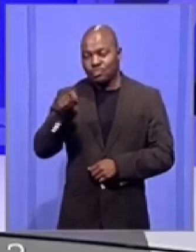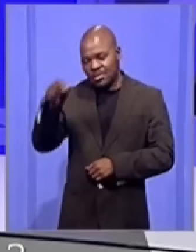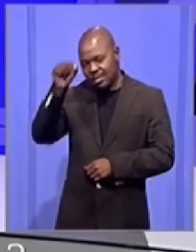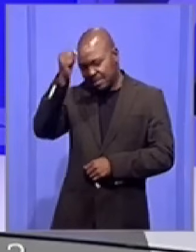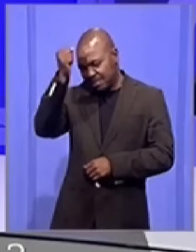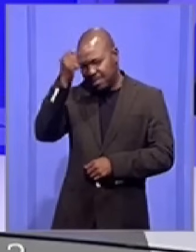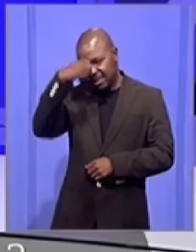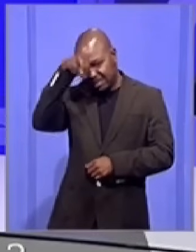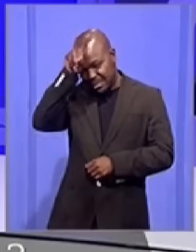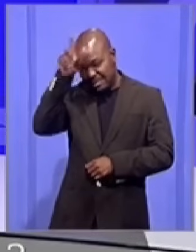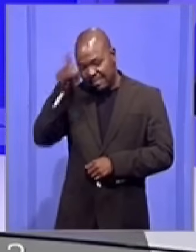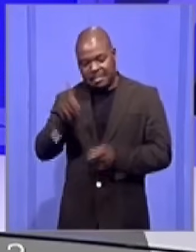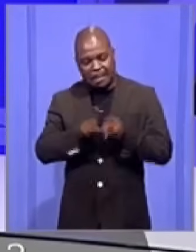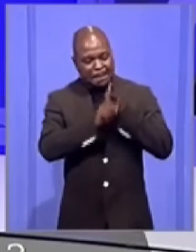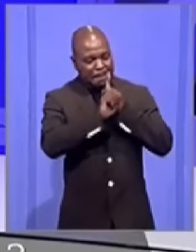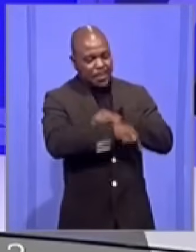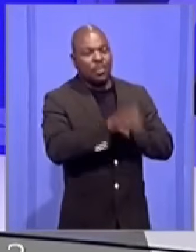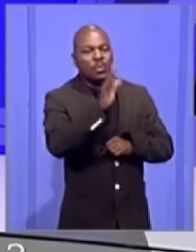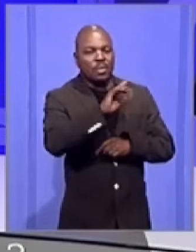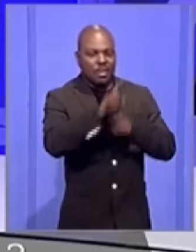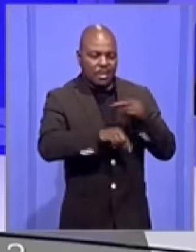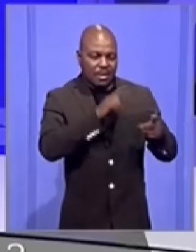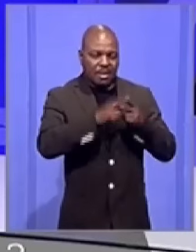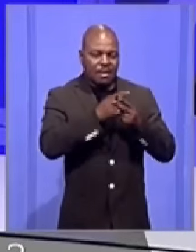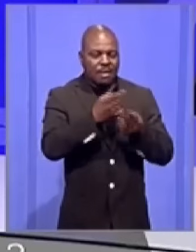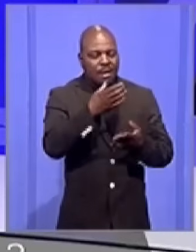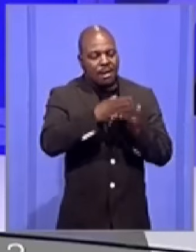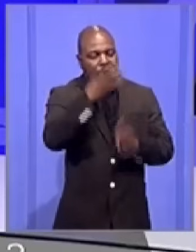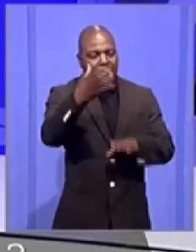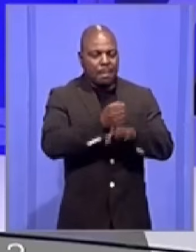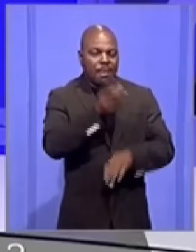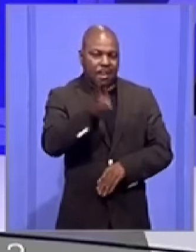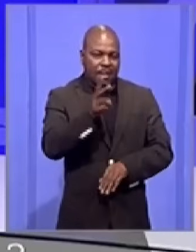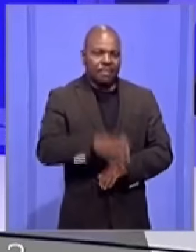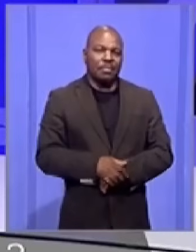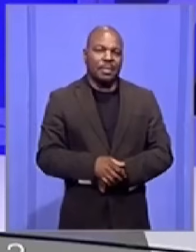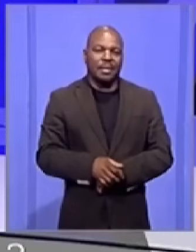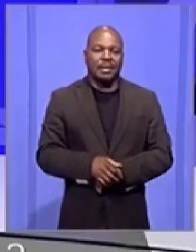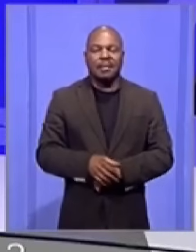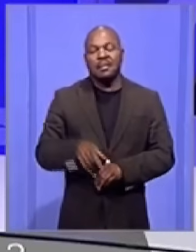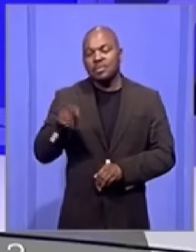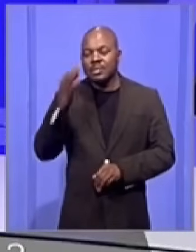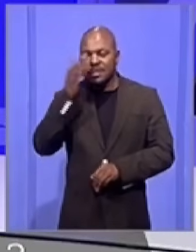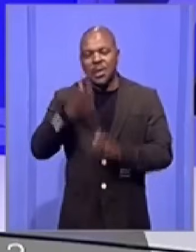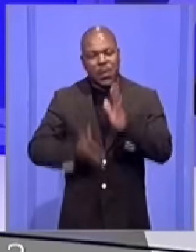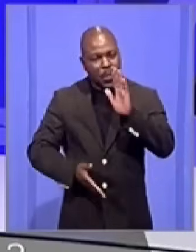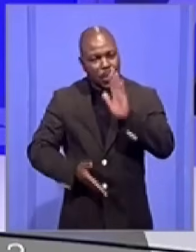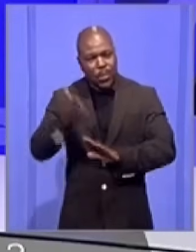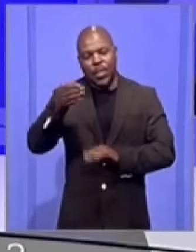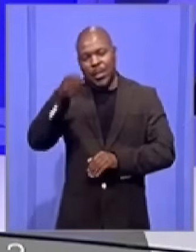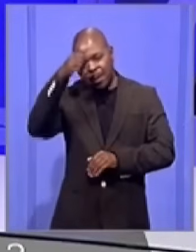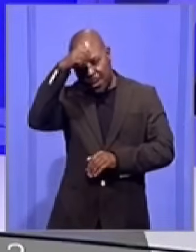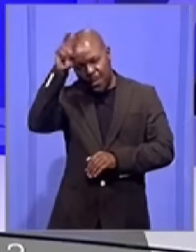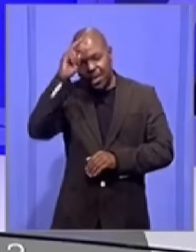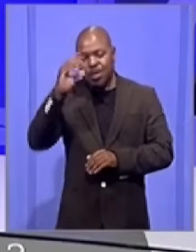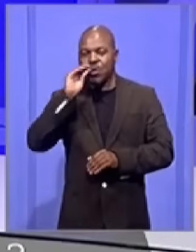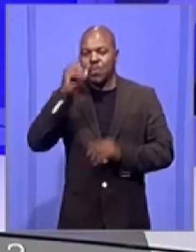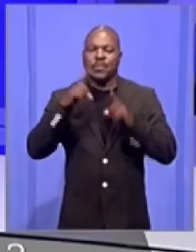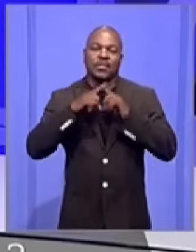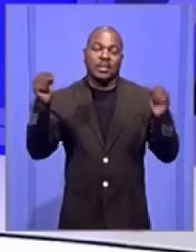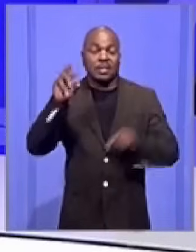tla gata ka All Blacks go shireletsa sefoka bo shegombio re go poke ba ge sho di felela mo